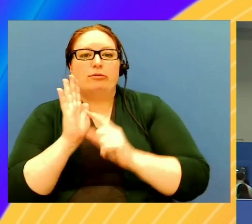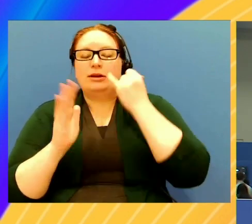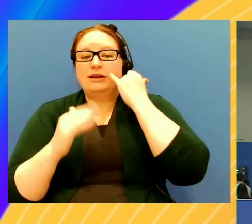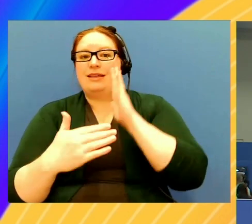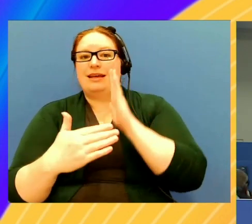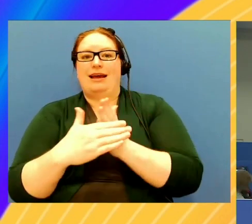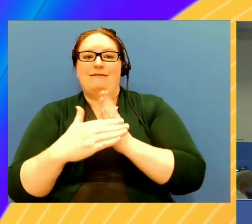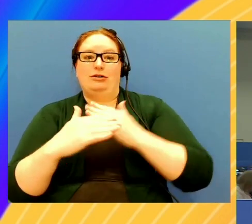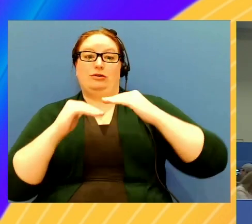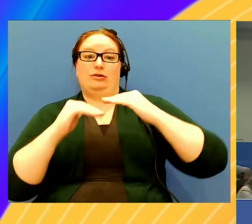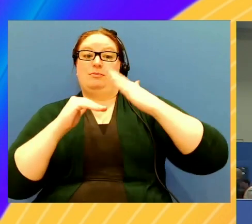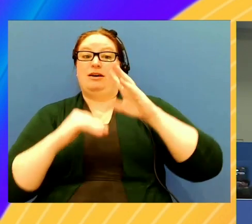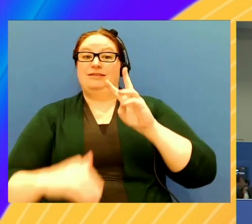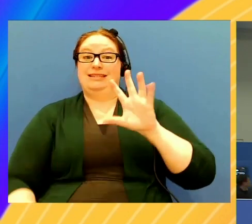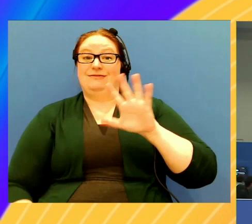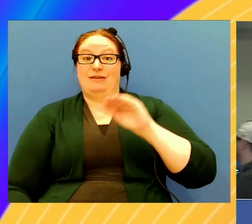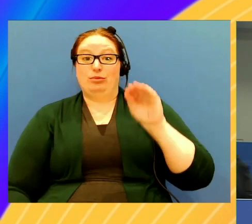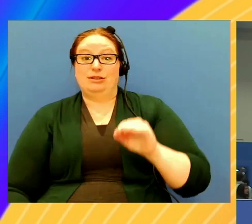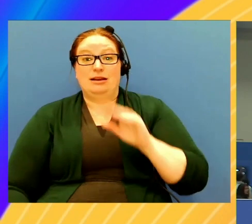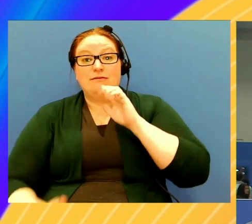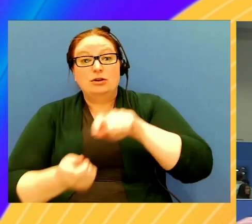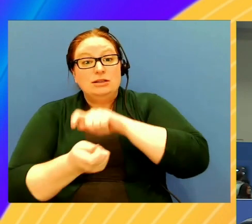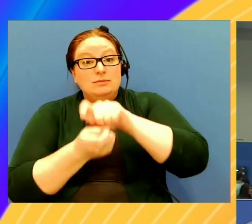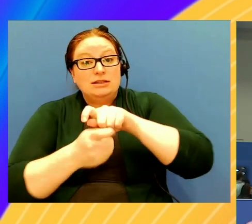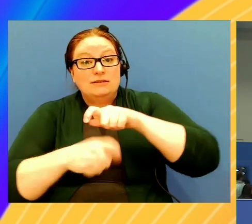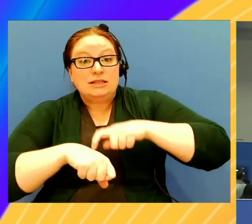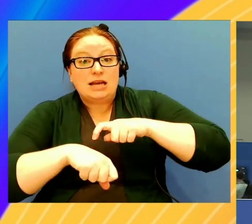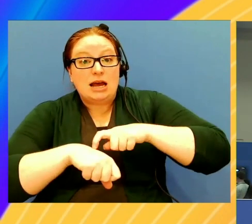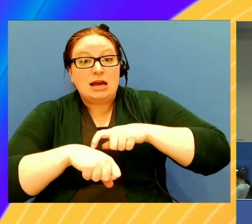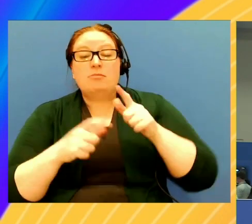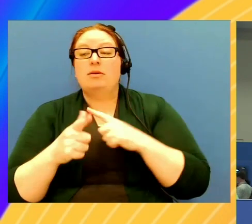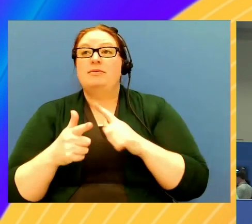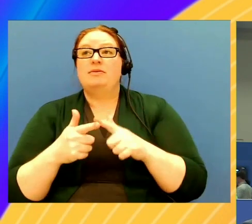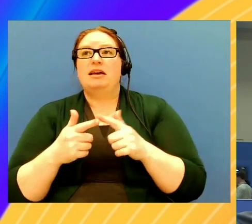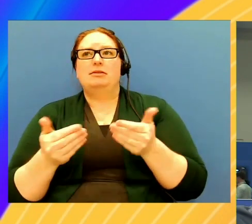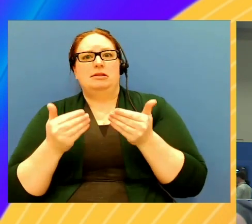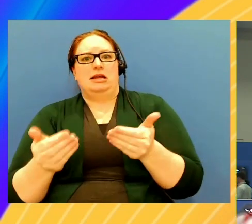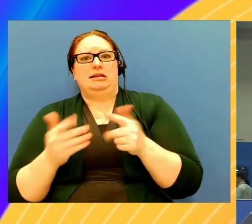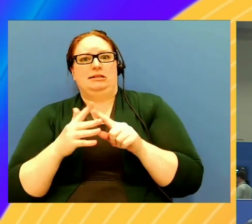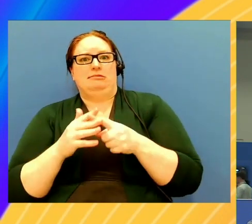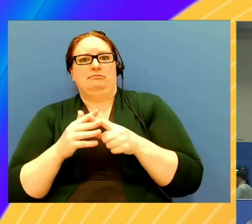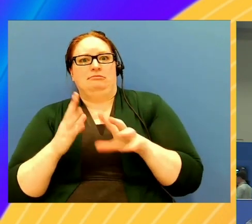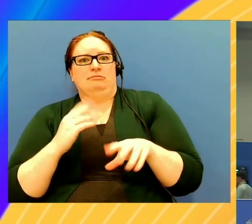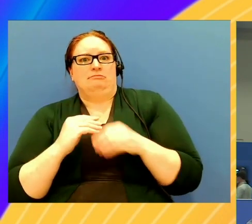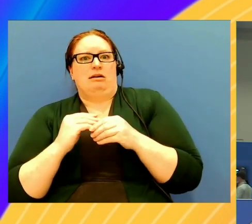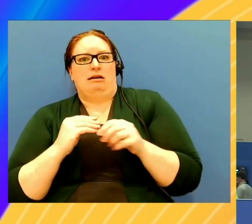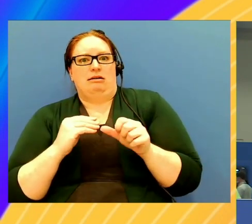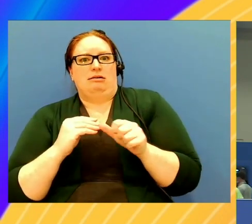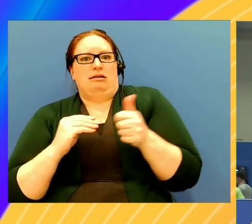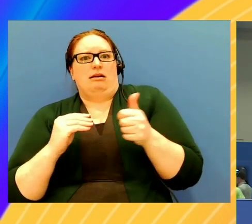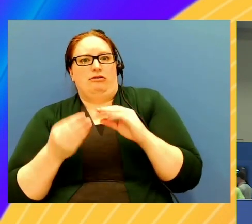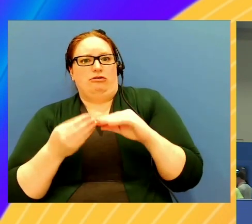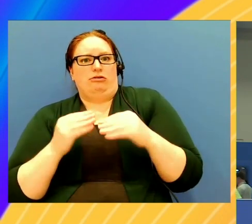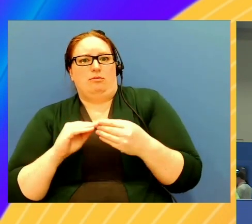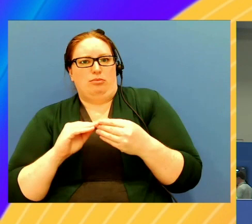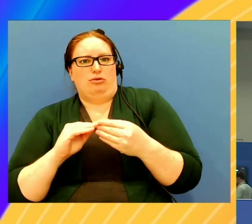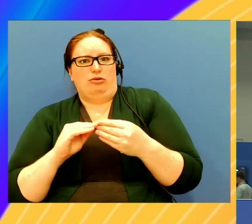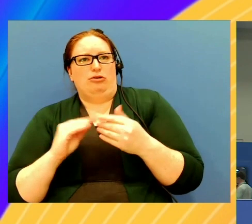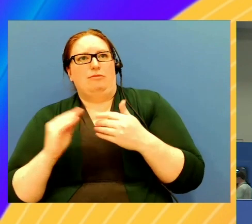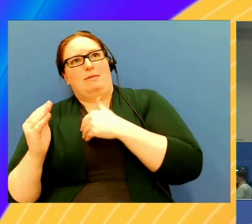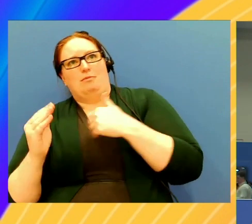average goes above 65% for a certain amount of time, let's kick off adding another member to that auto-scaling